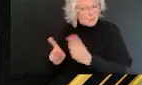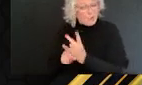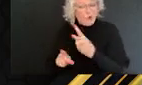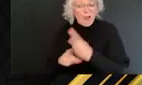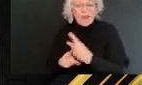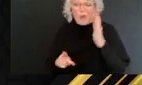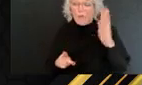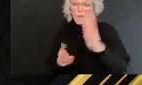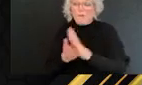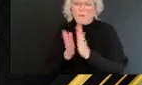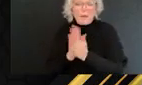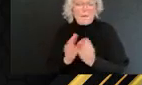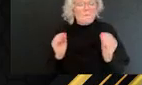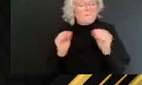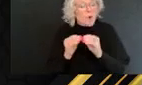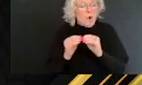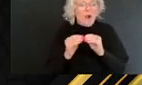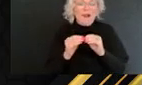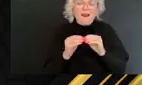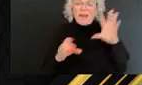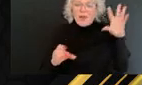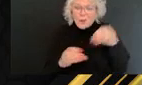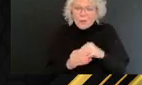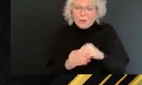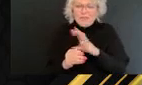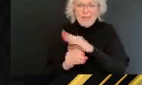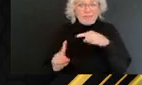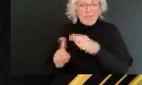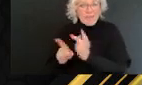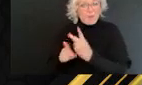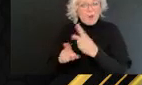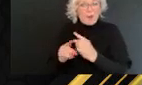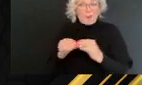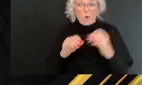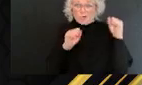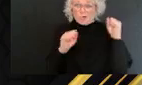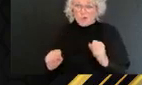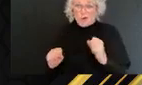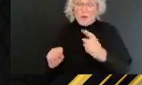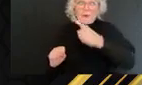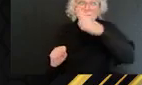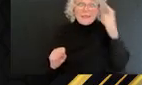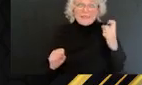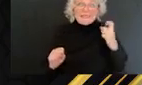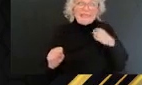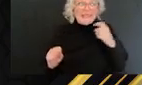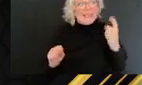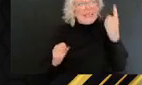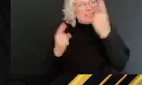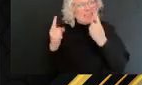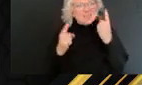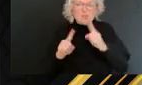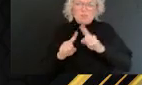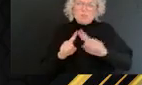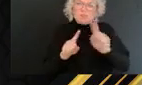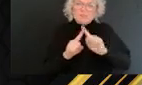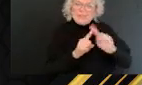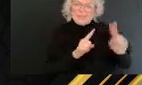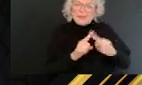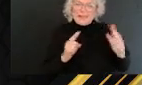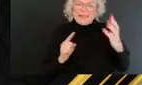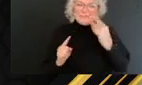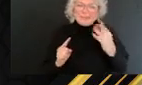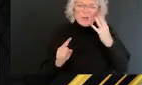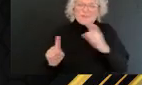inclusive product, but it will be a stronger product since it considers diverse experiences and